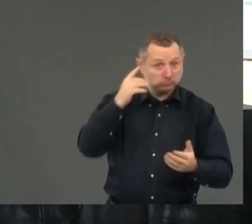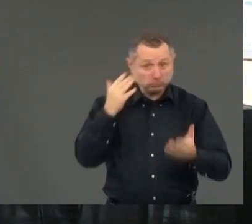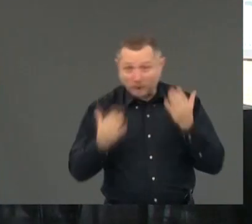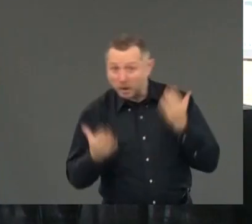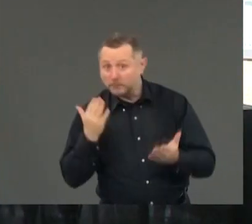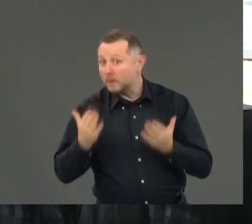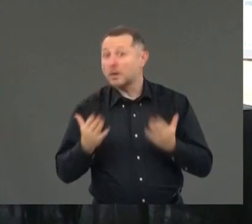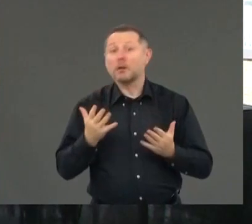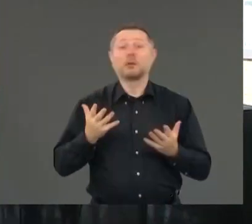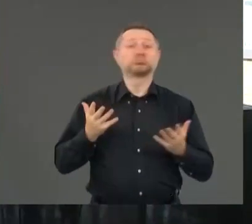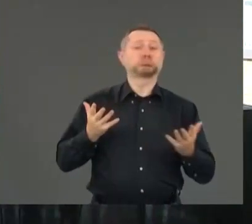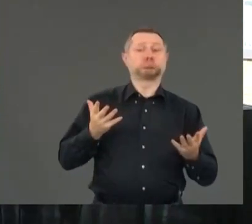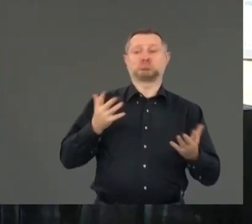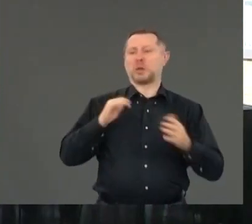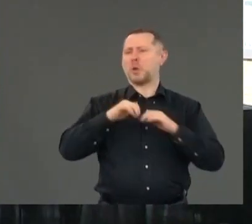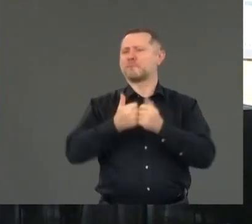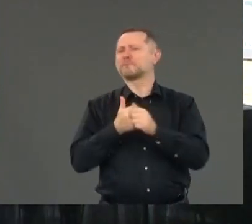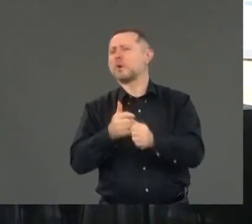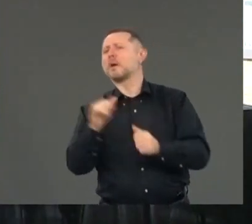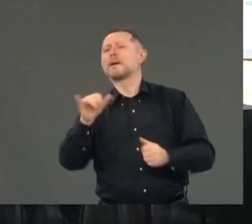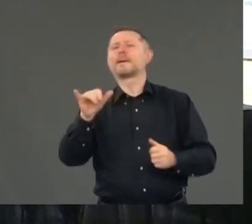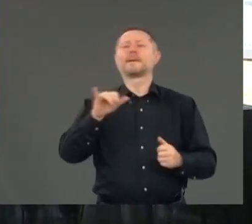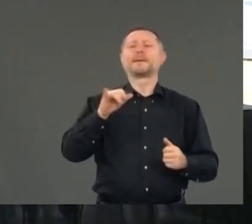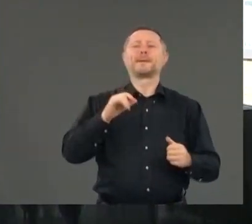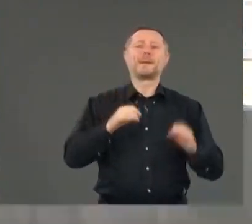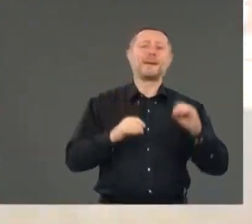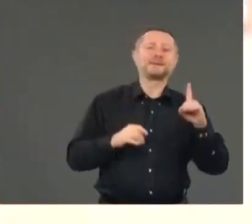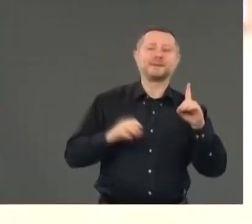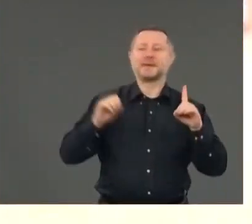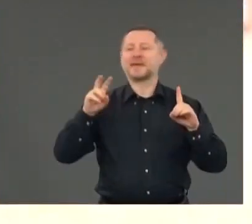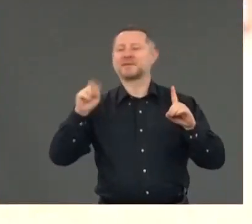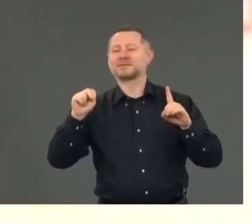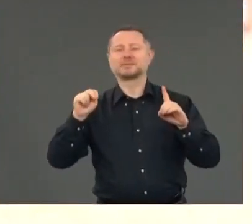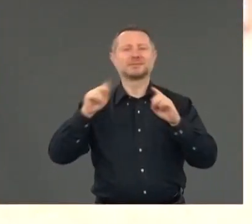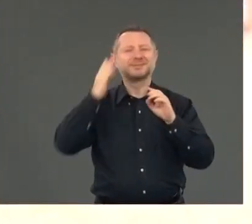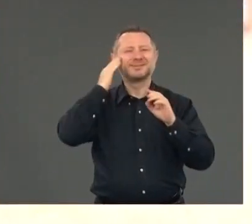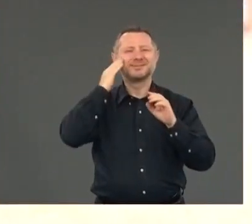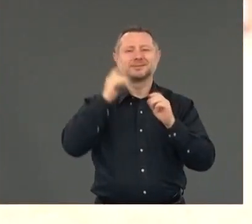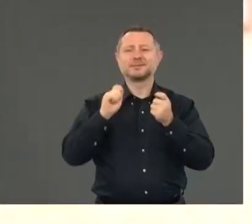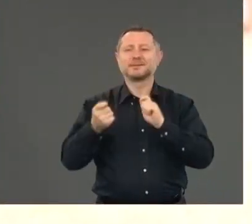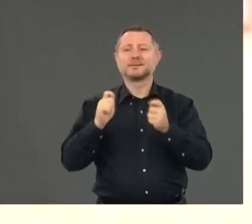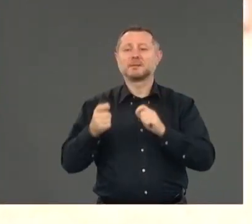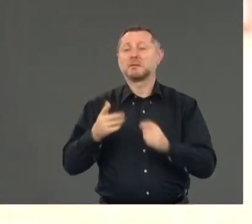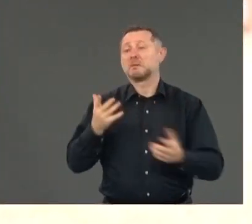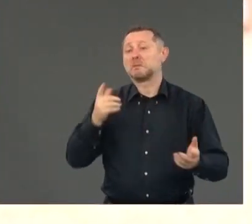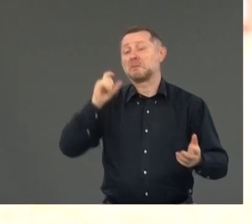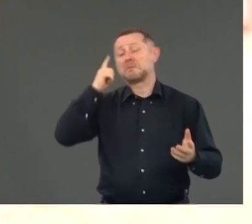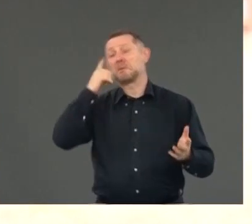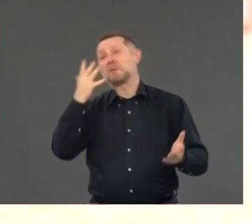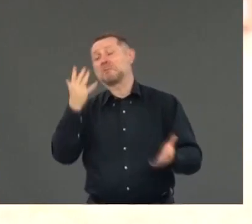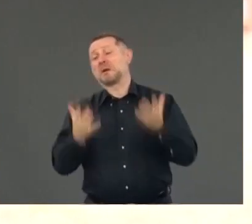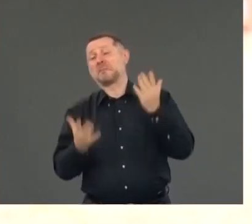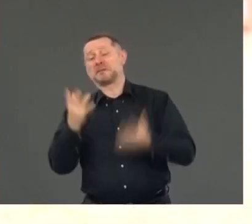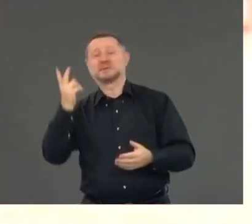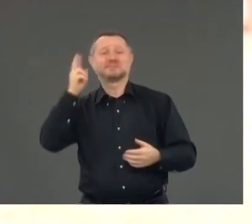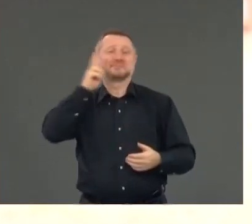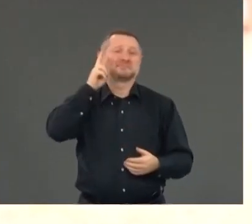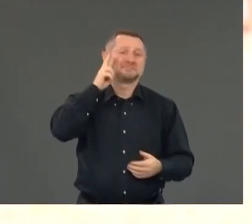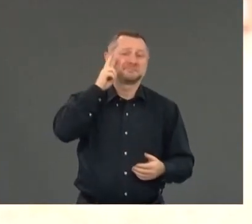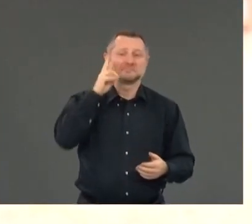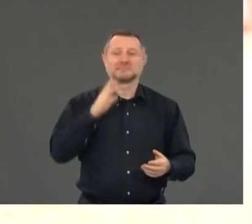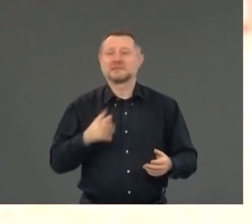license plates or even on certain days? Look, if you get to that point, you could. But if we